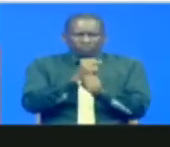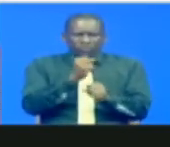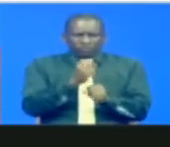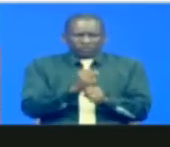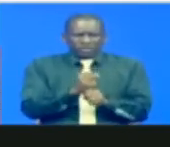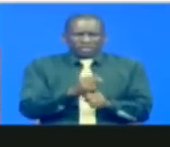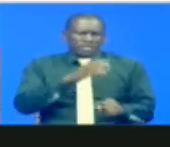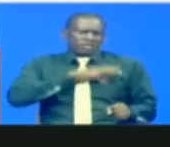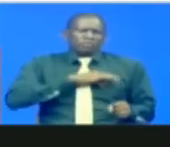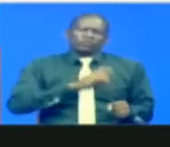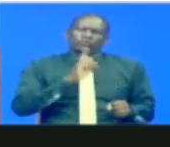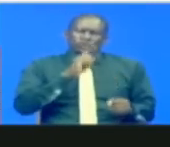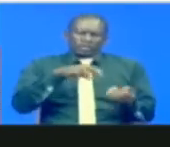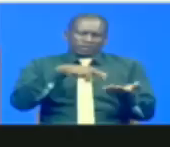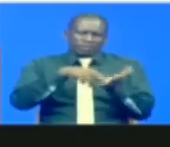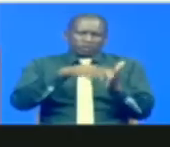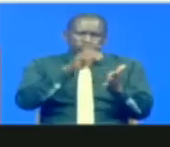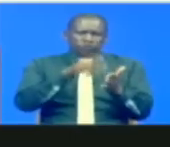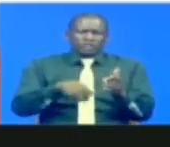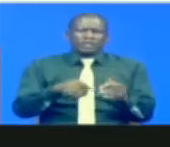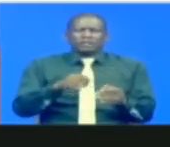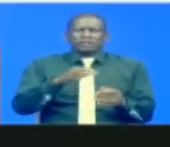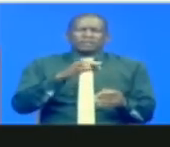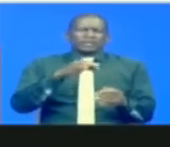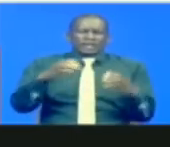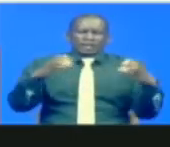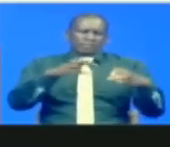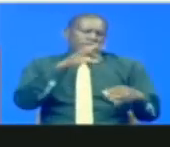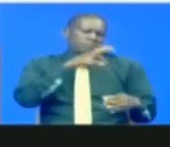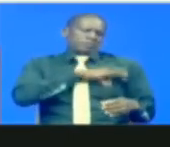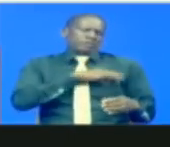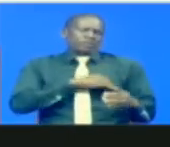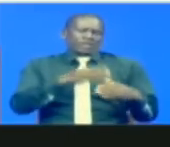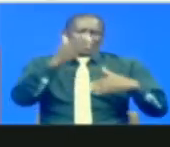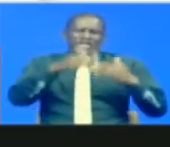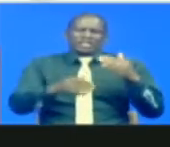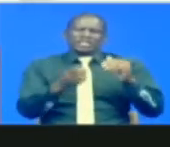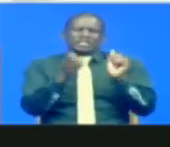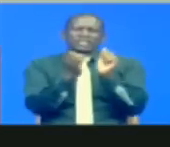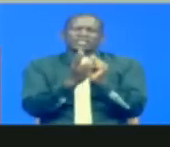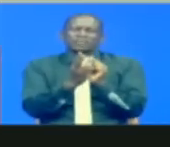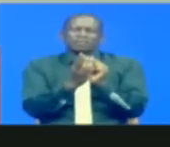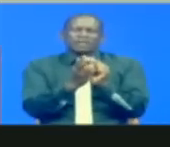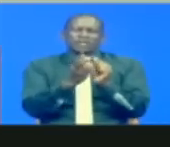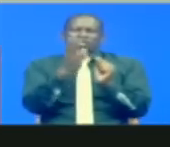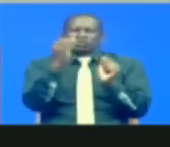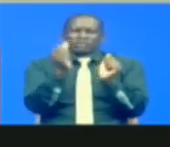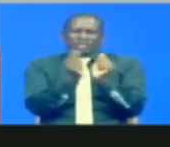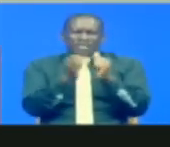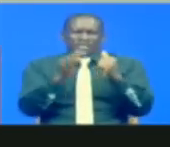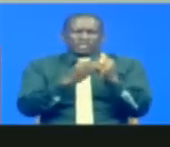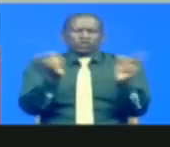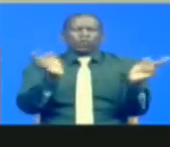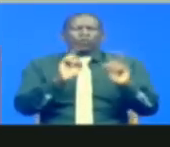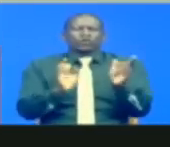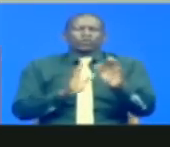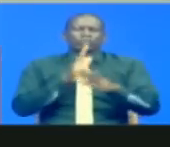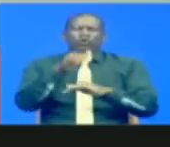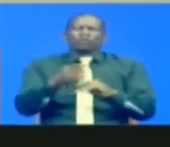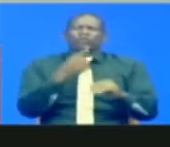profit warning implies that the company's net profit for the period ended December 2018 will not exceed 167.5